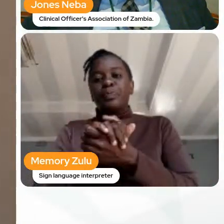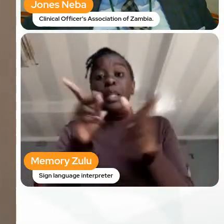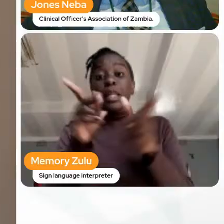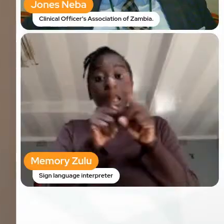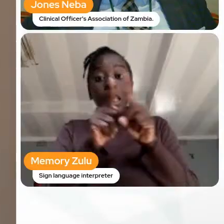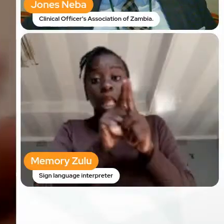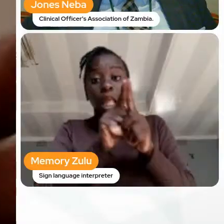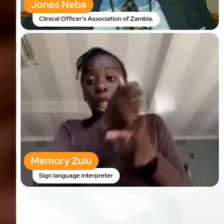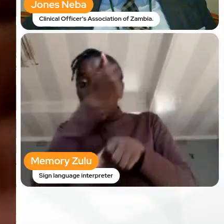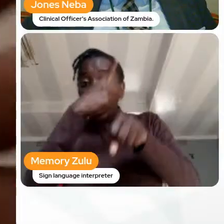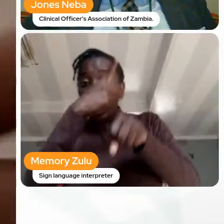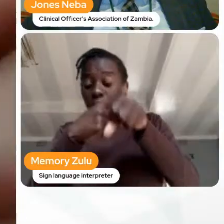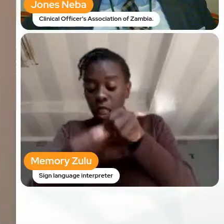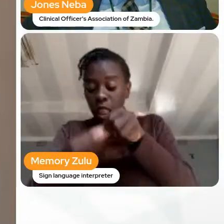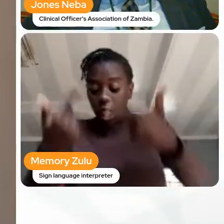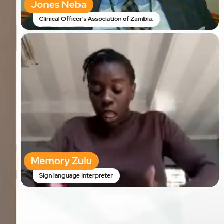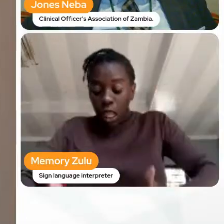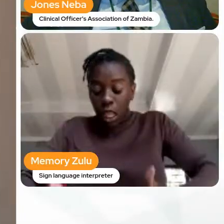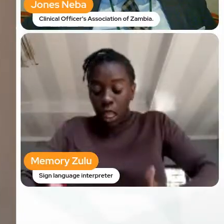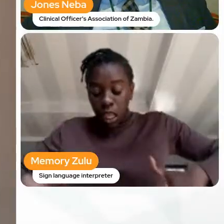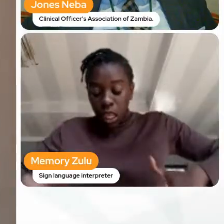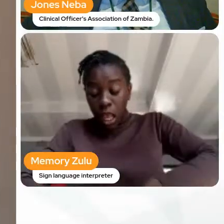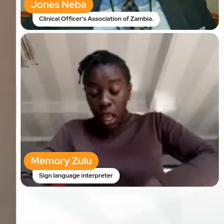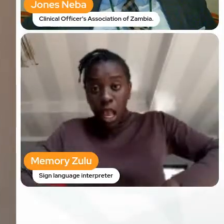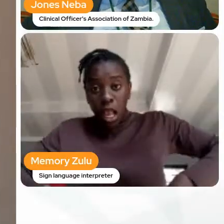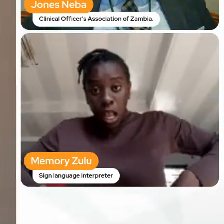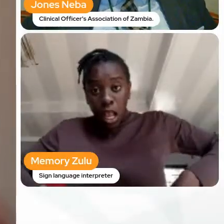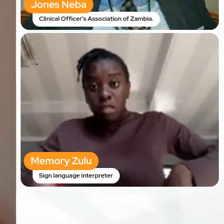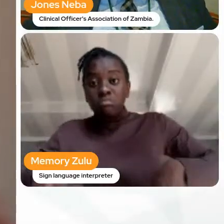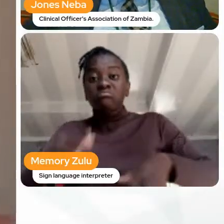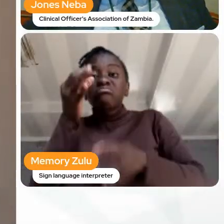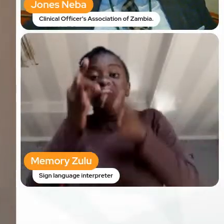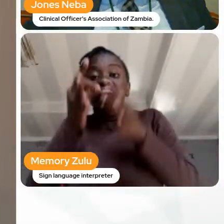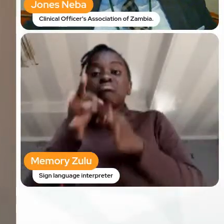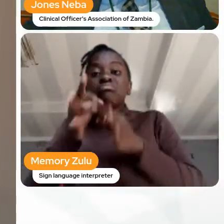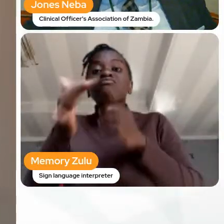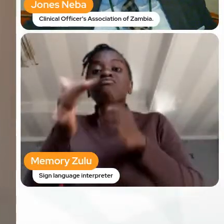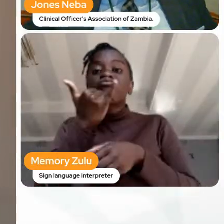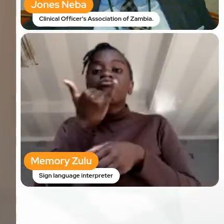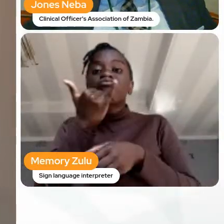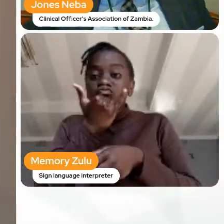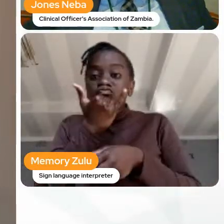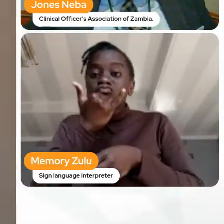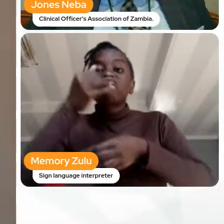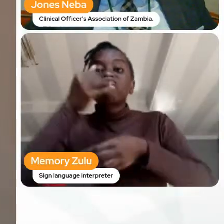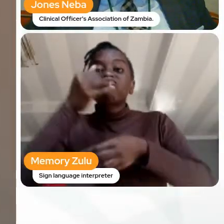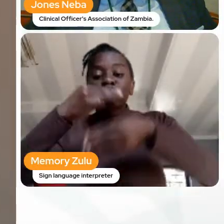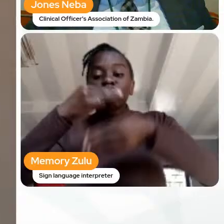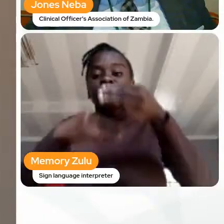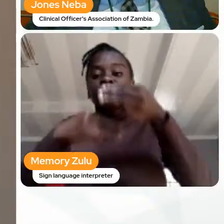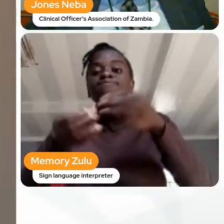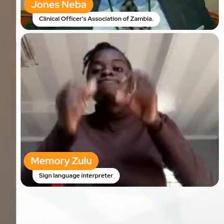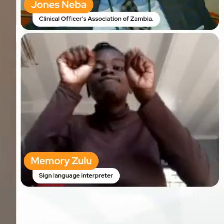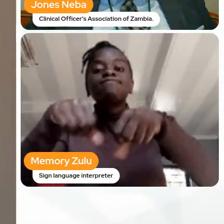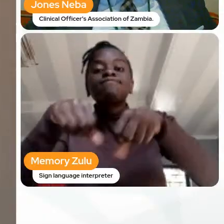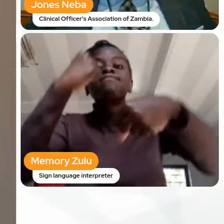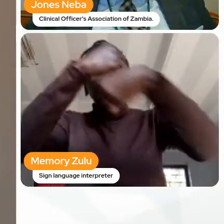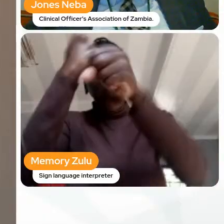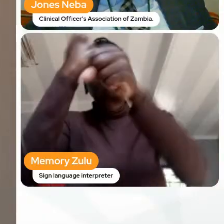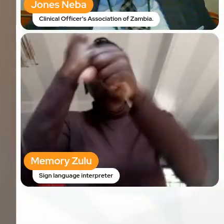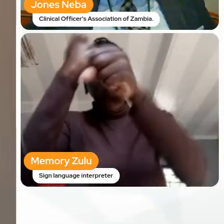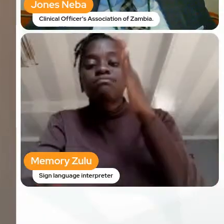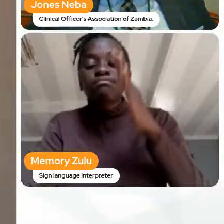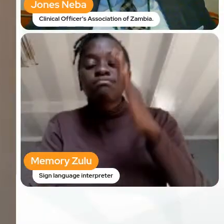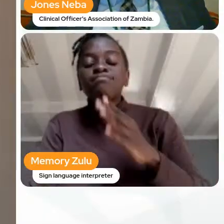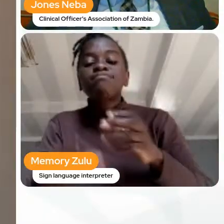like, in as much as I am hosting this show, I'm also learning at the end of the day. So today we're talking about stay informed,